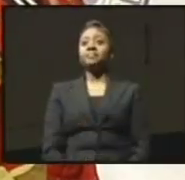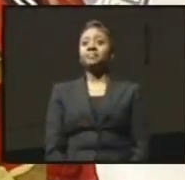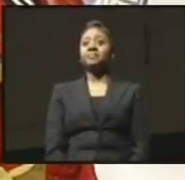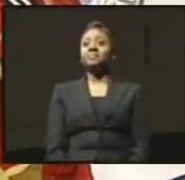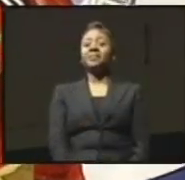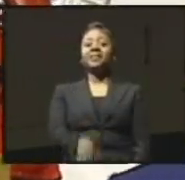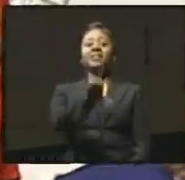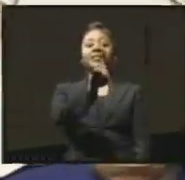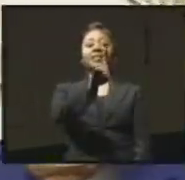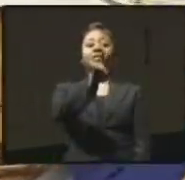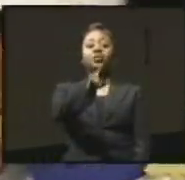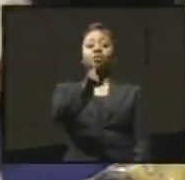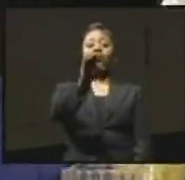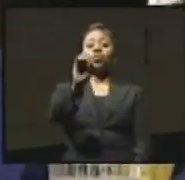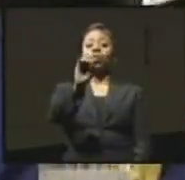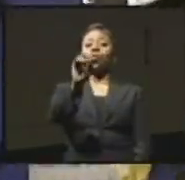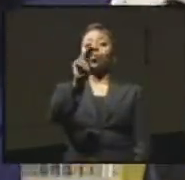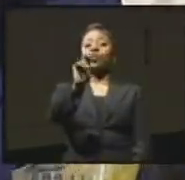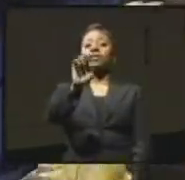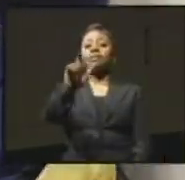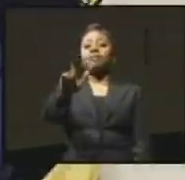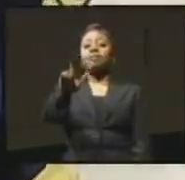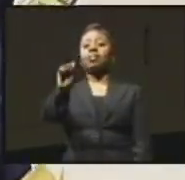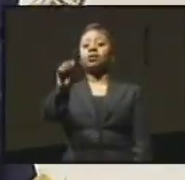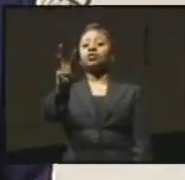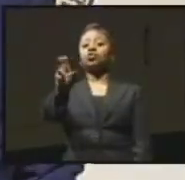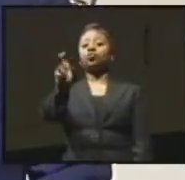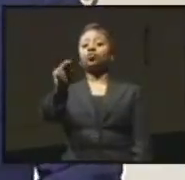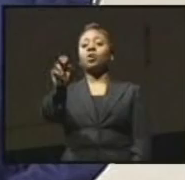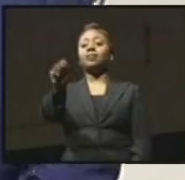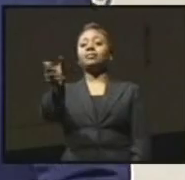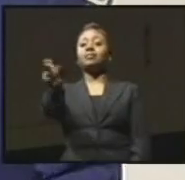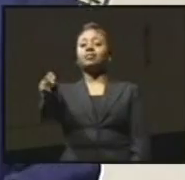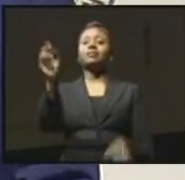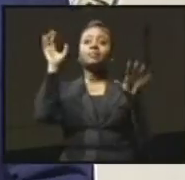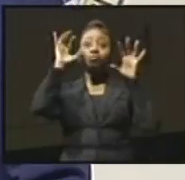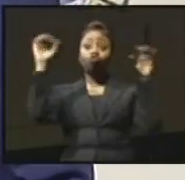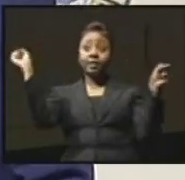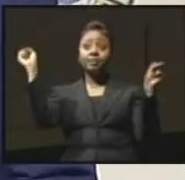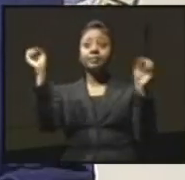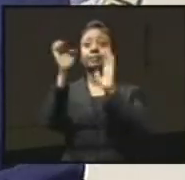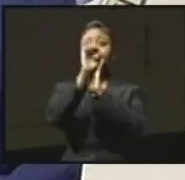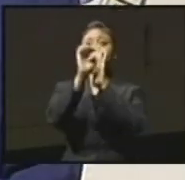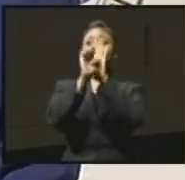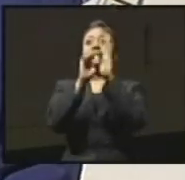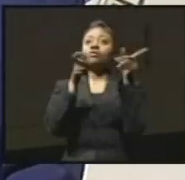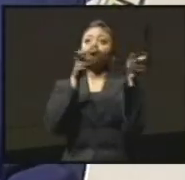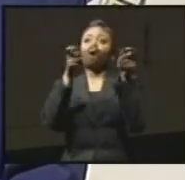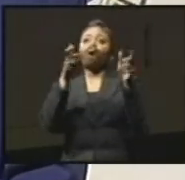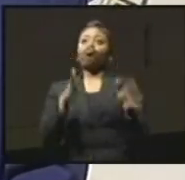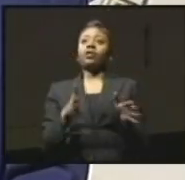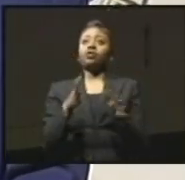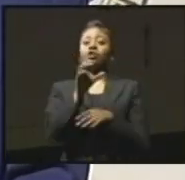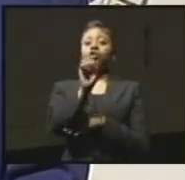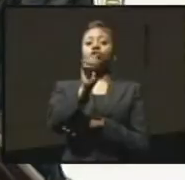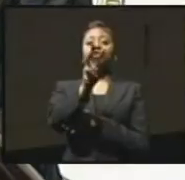Dr. O'Neill D. Swanson, President and Executive Director, Swanson Funeral Home.